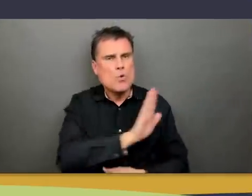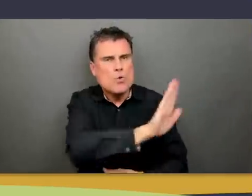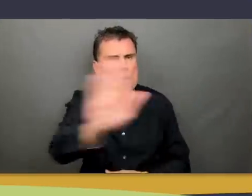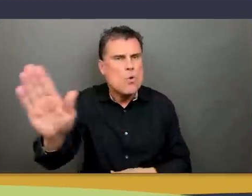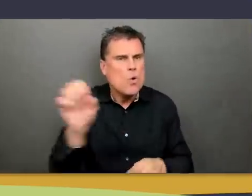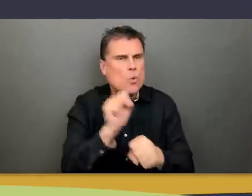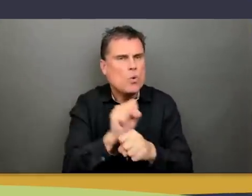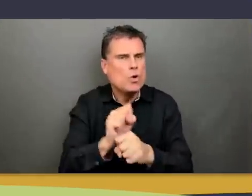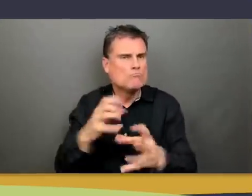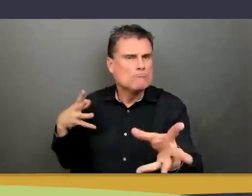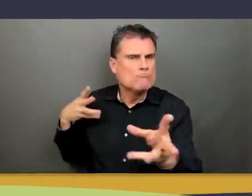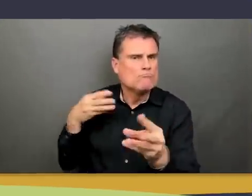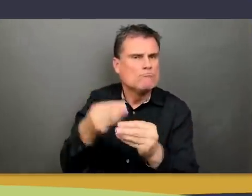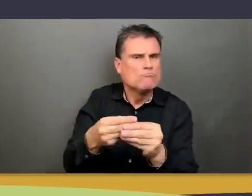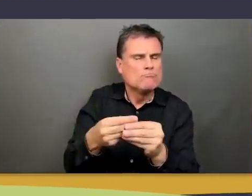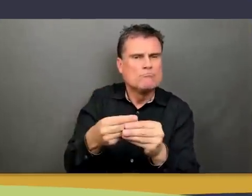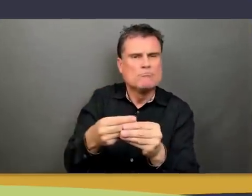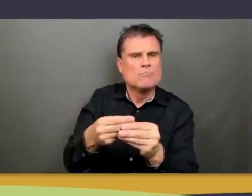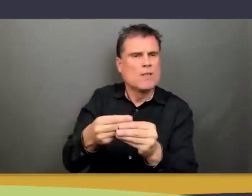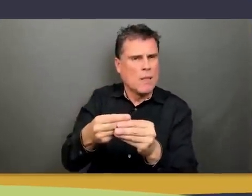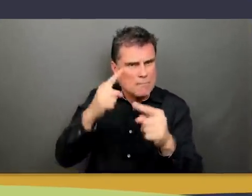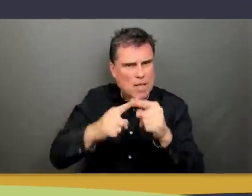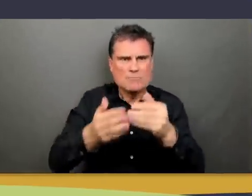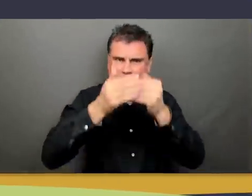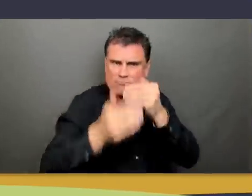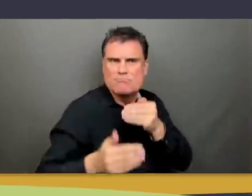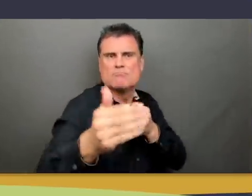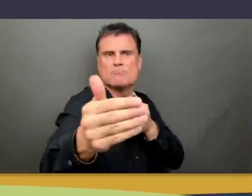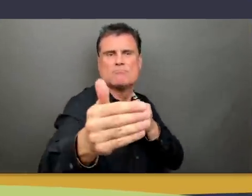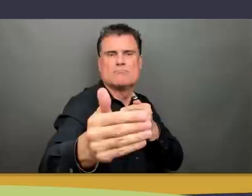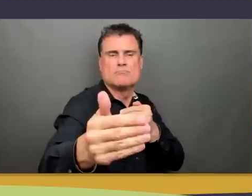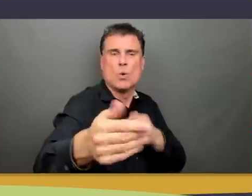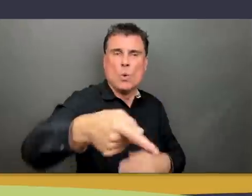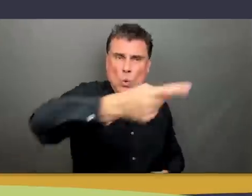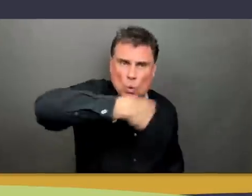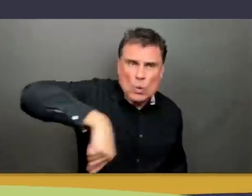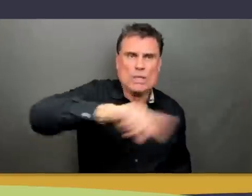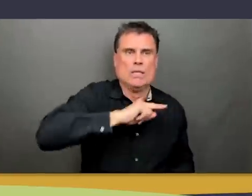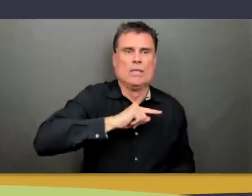you will do. We see you. We see you.